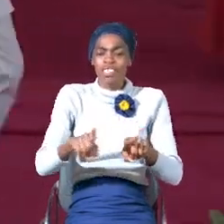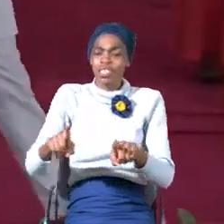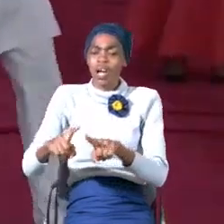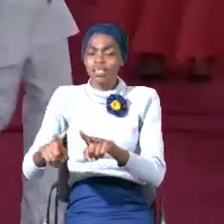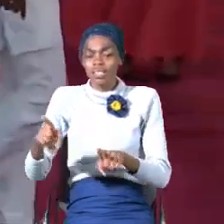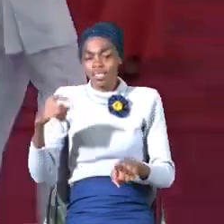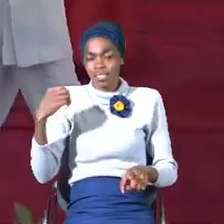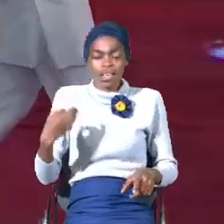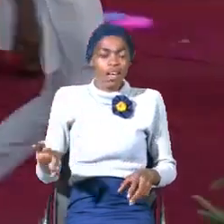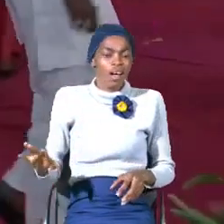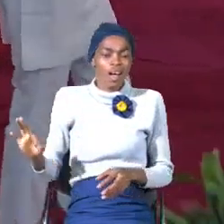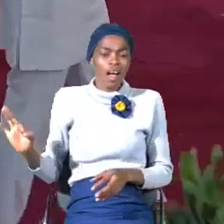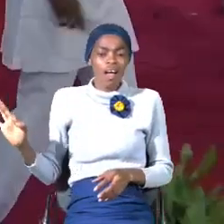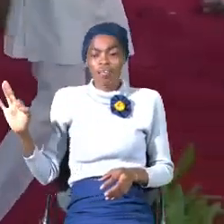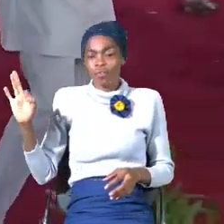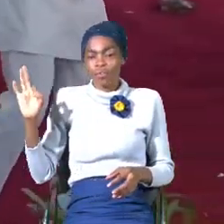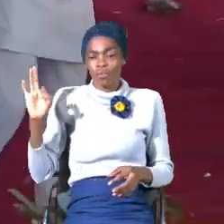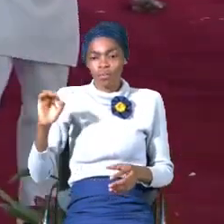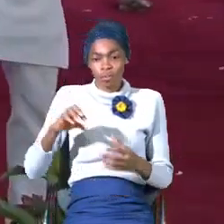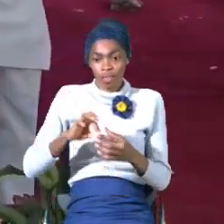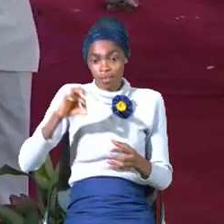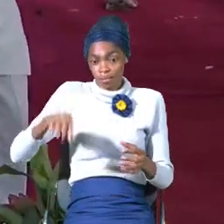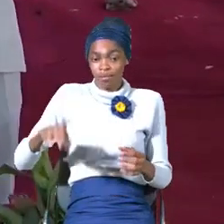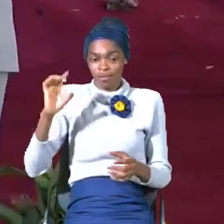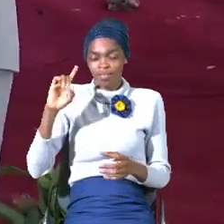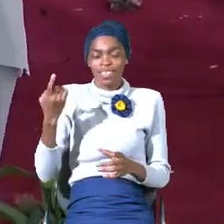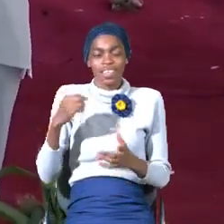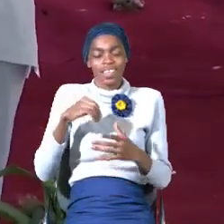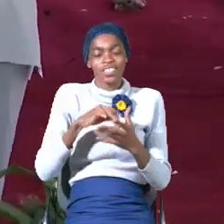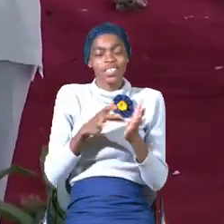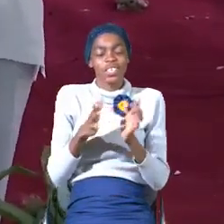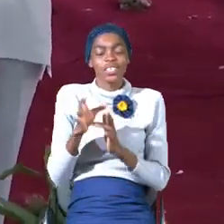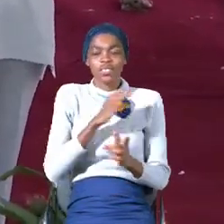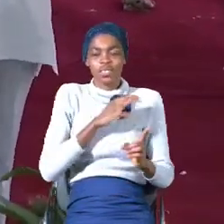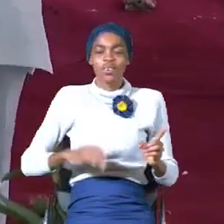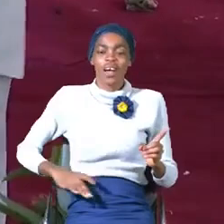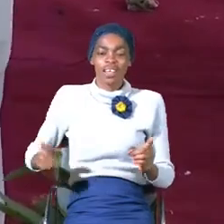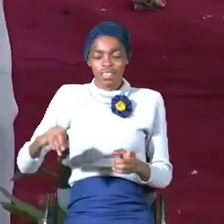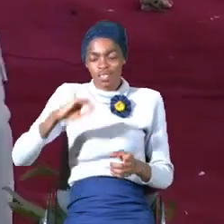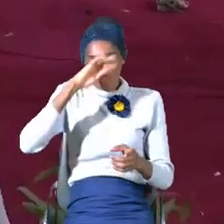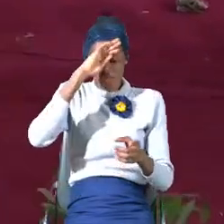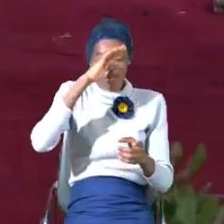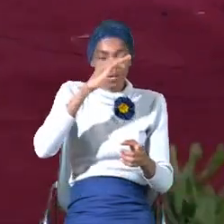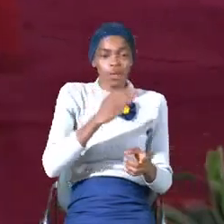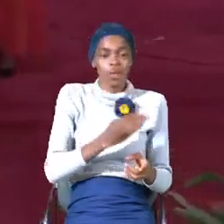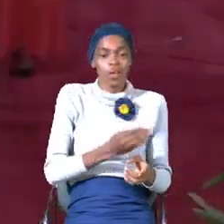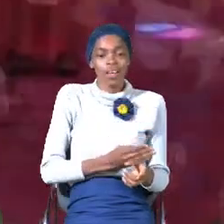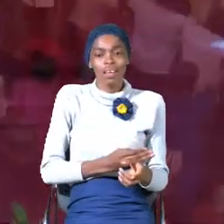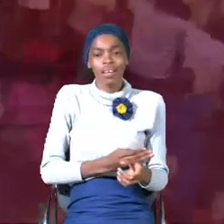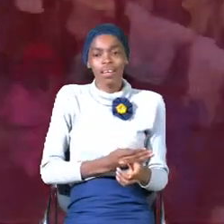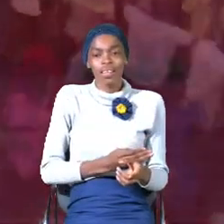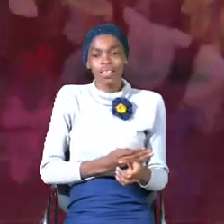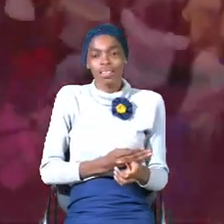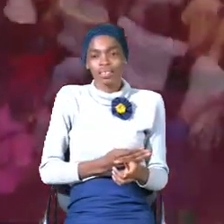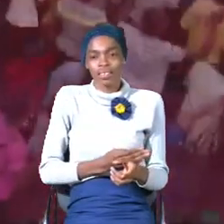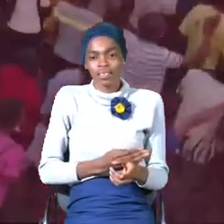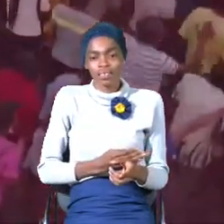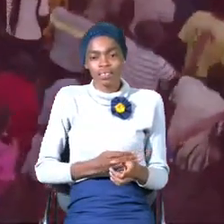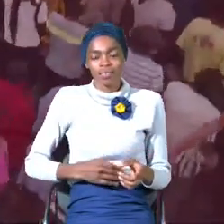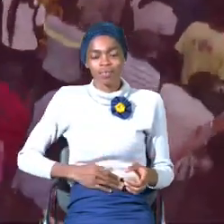Dimensions found only in Jesus Christ the Son. Somebody put your hands on your